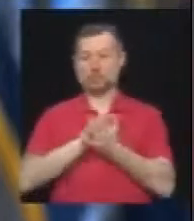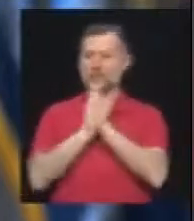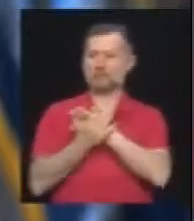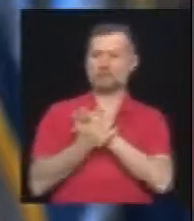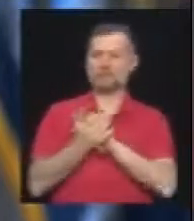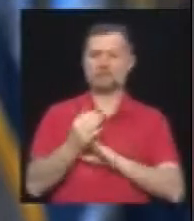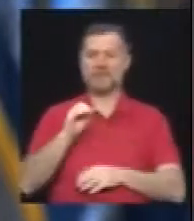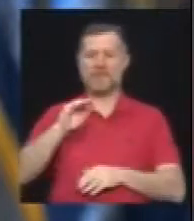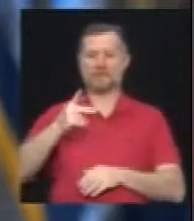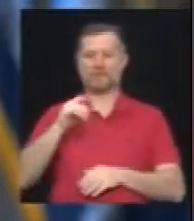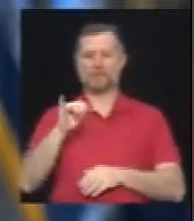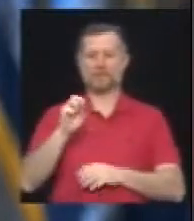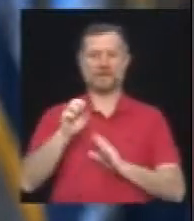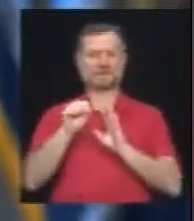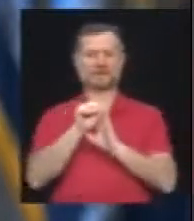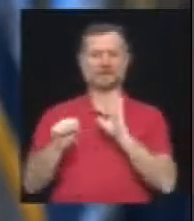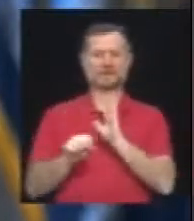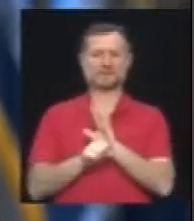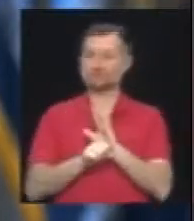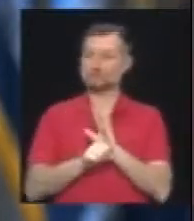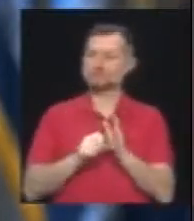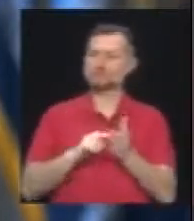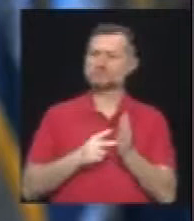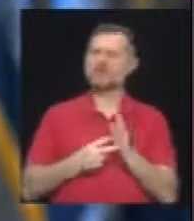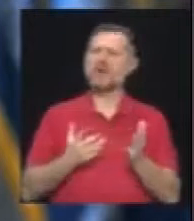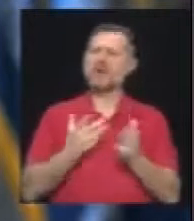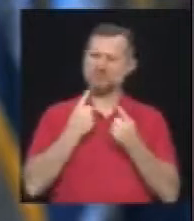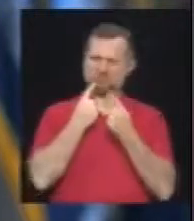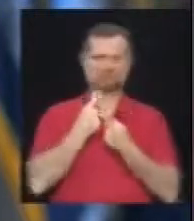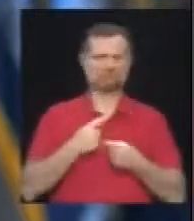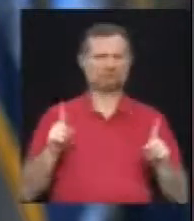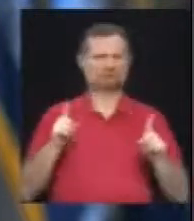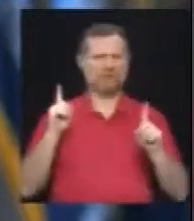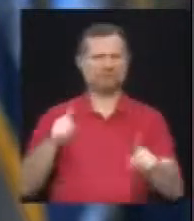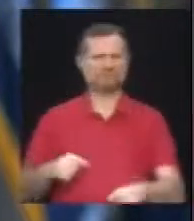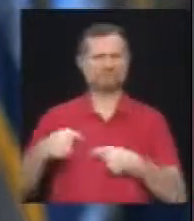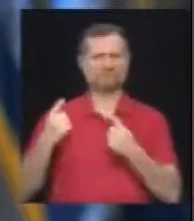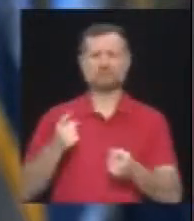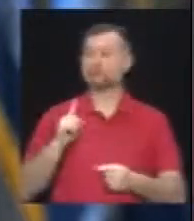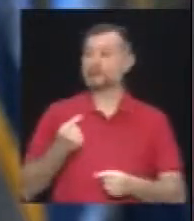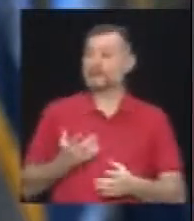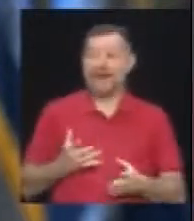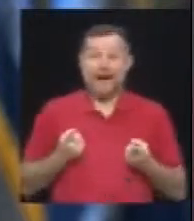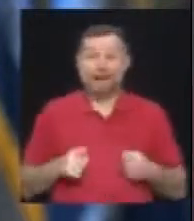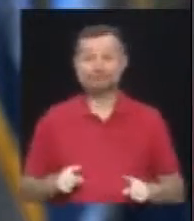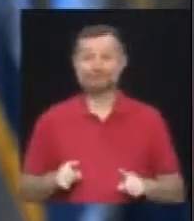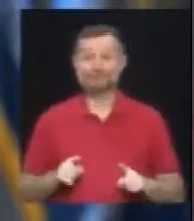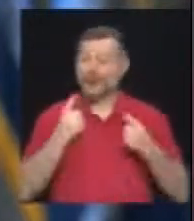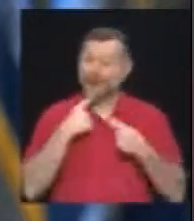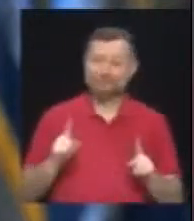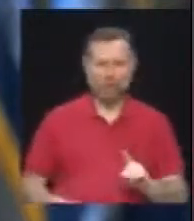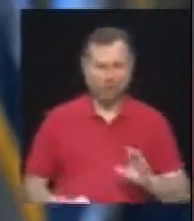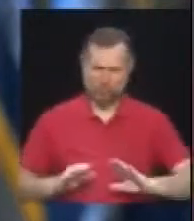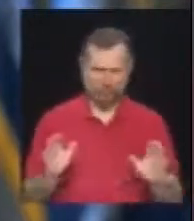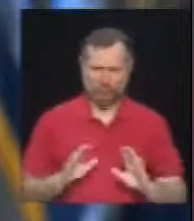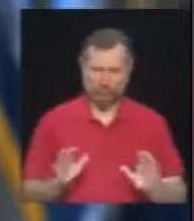place. New York's historic success was not a process of evolution. It didn't just happen. We weren't born